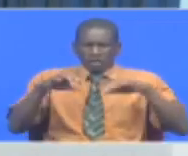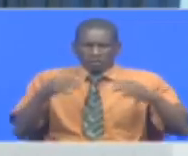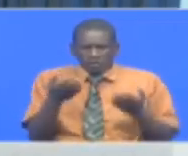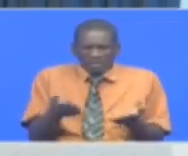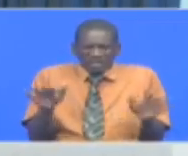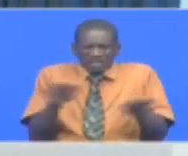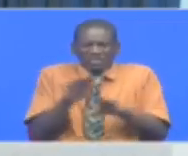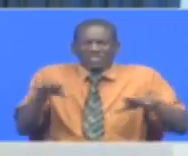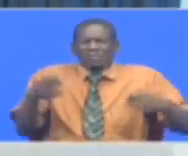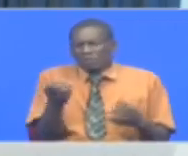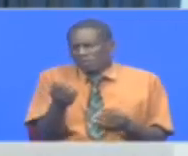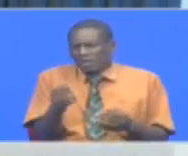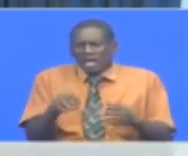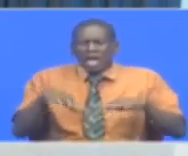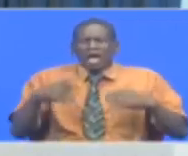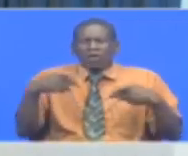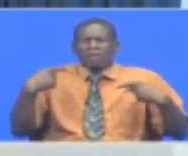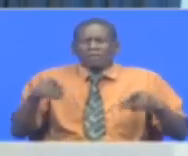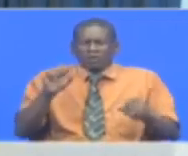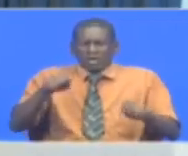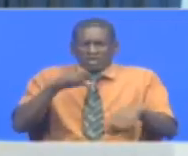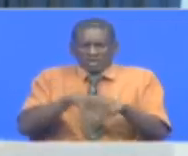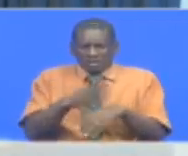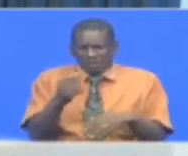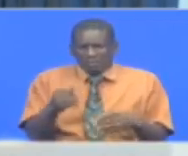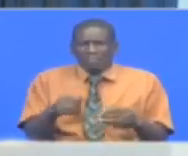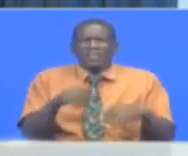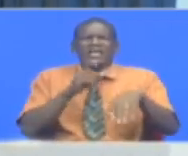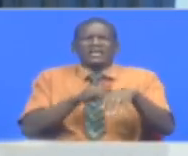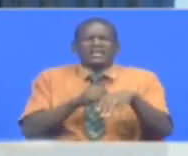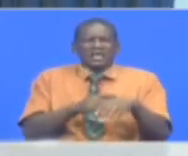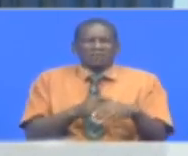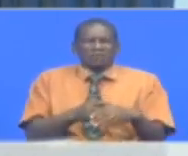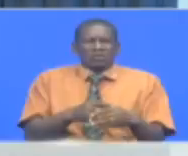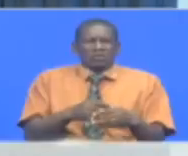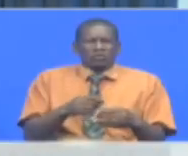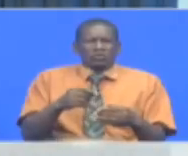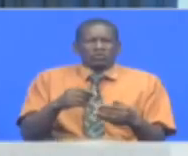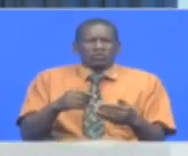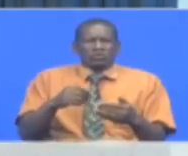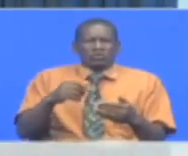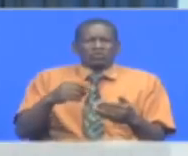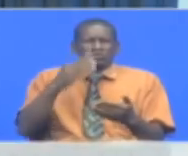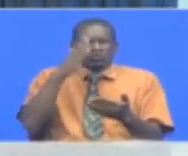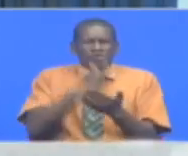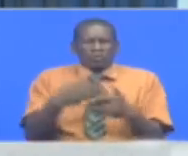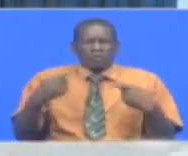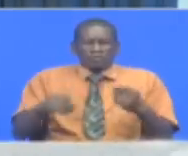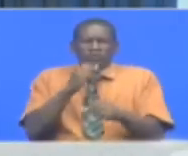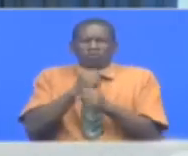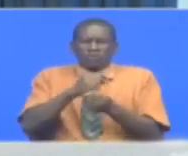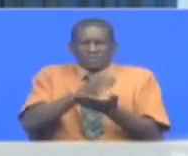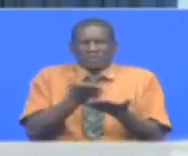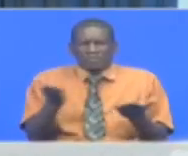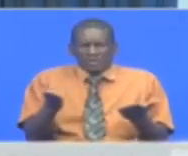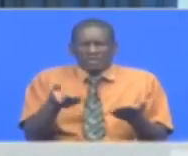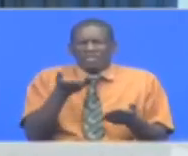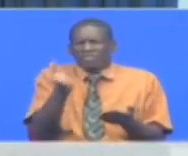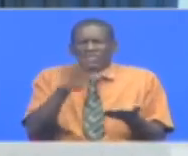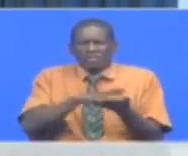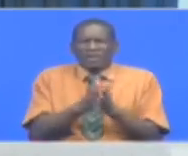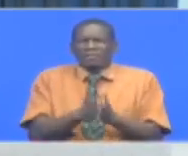what people can actually get out of money. And so when you stop people from doing some of these things, they become your worst